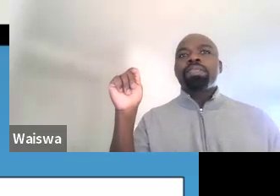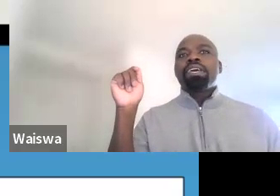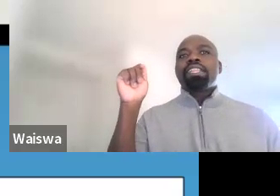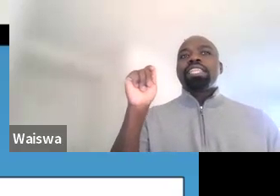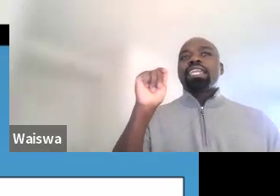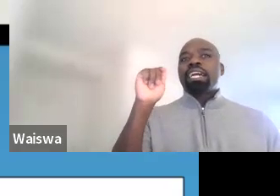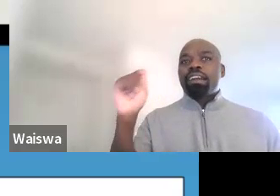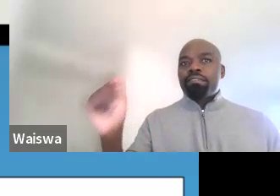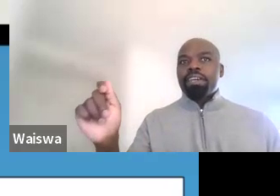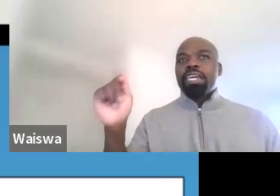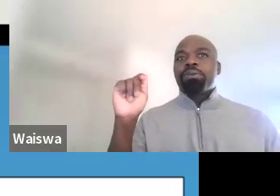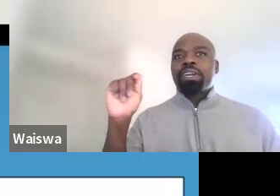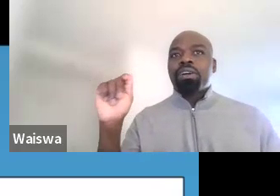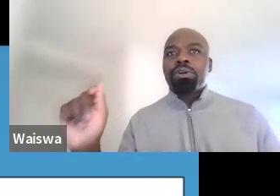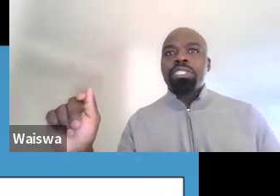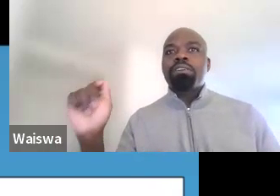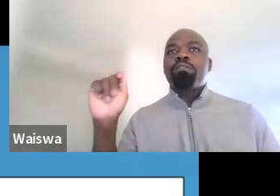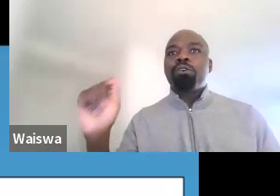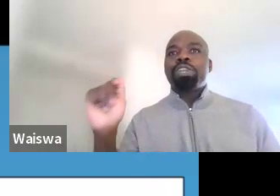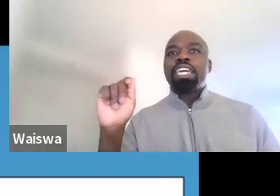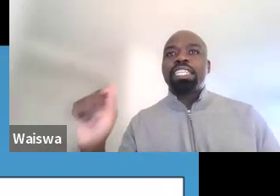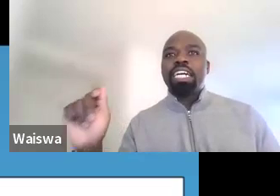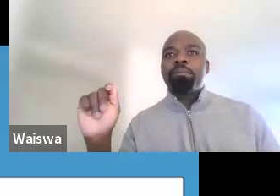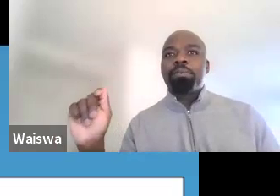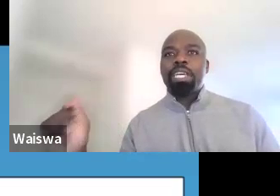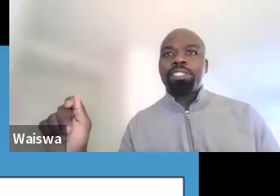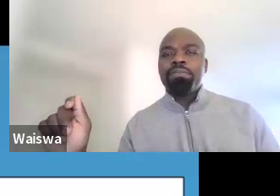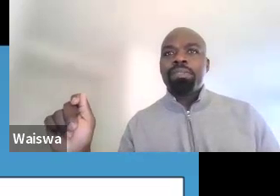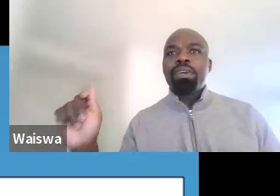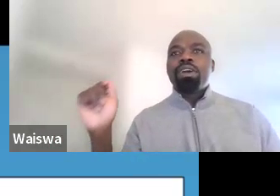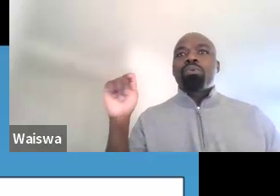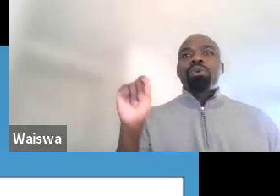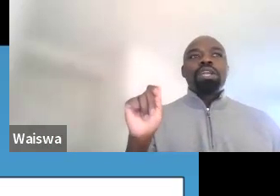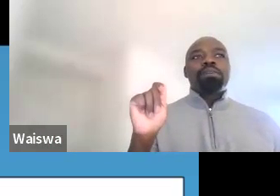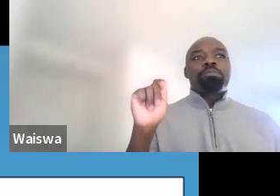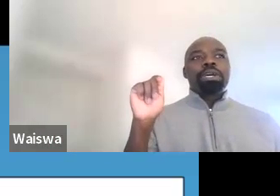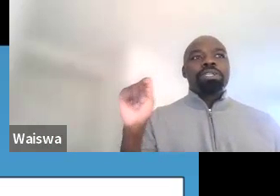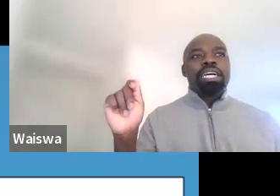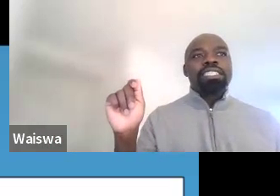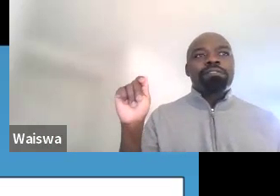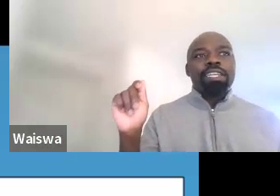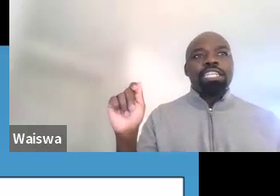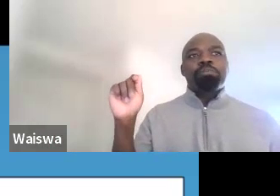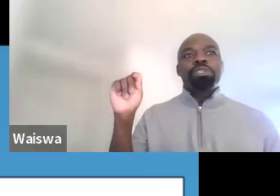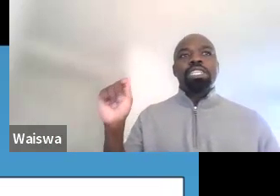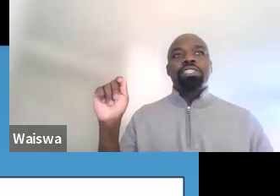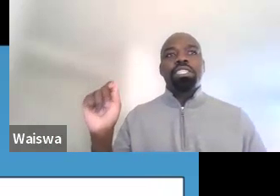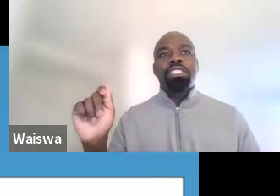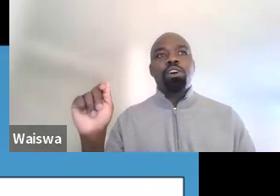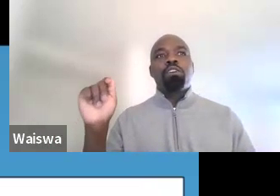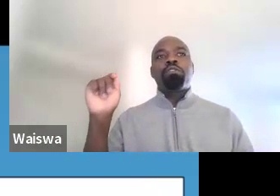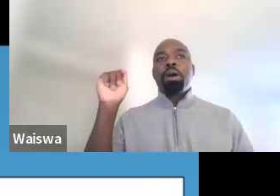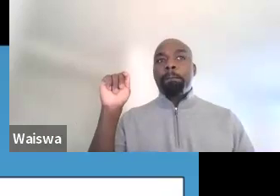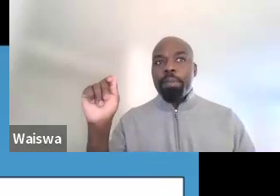schemes that cover healthcare costs for the entire population. We want them to prioritize the financial protection